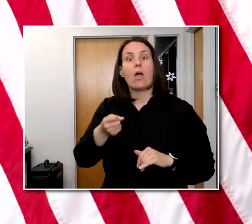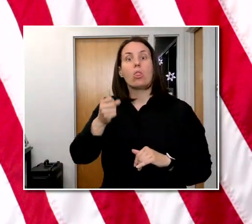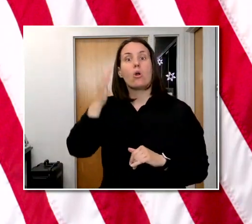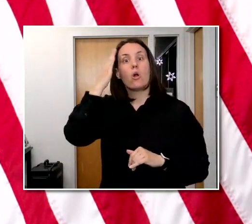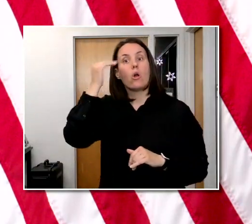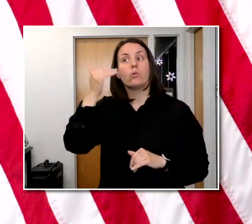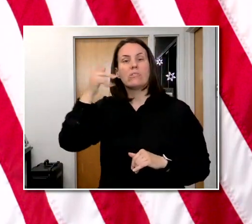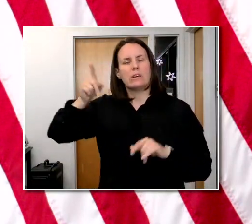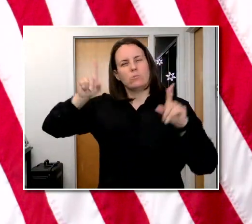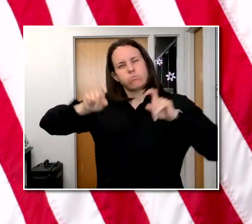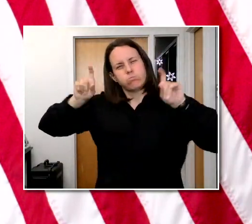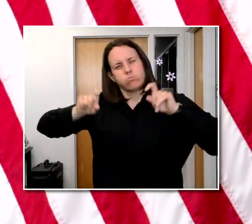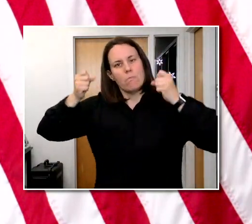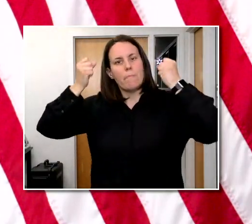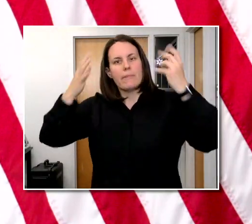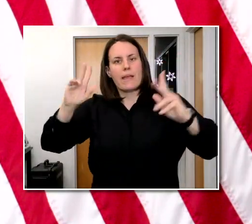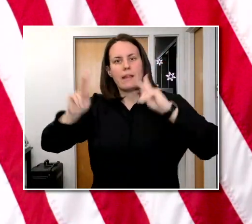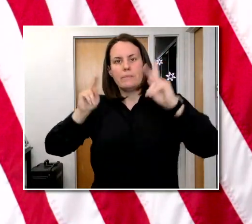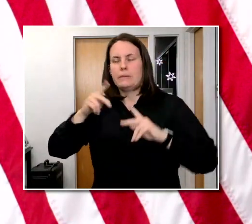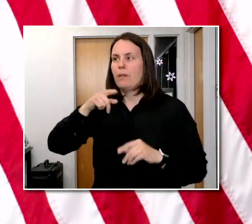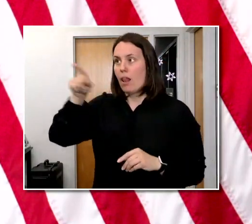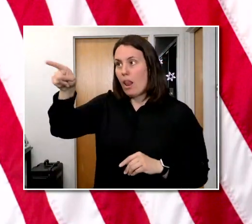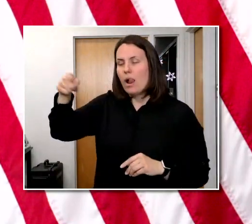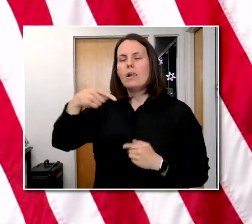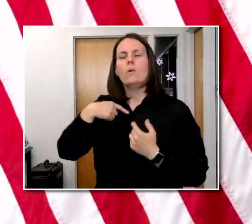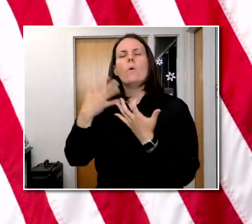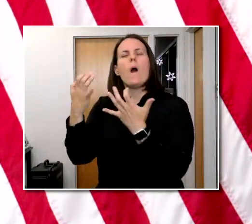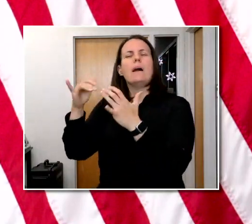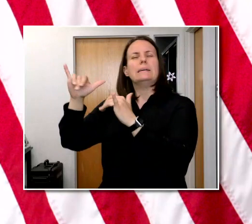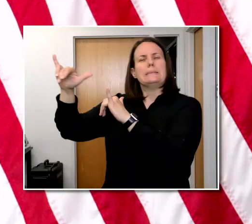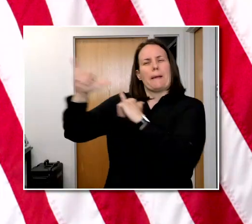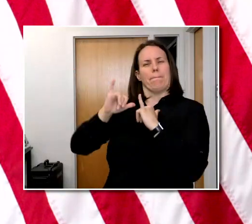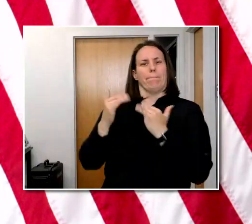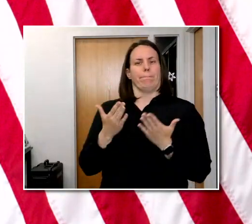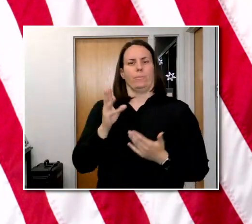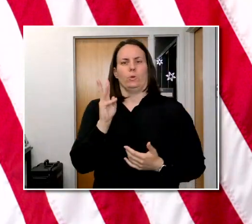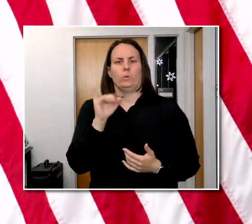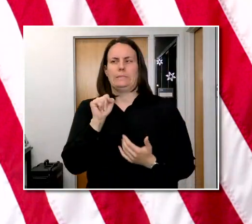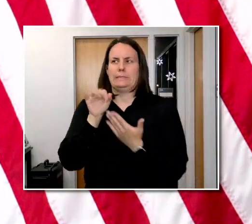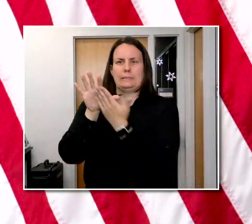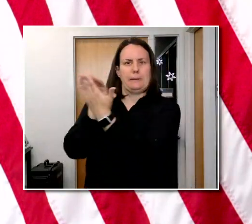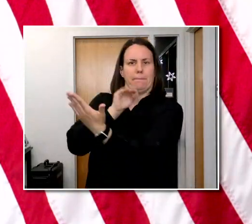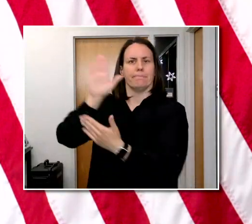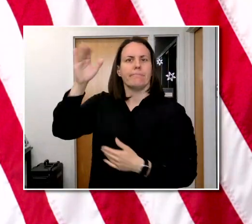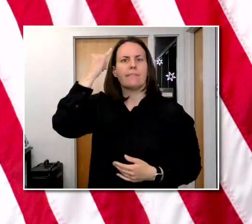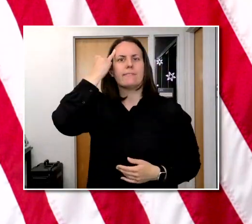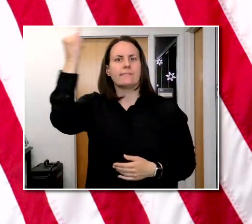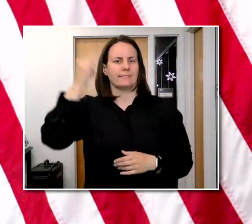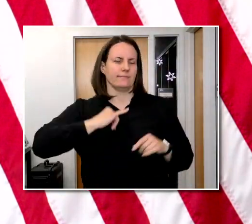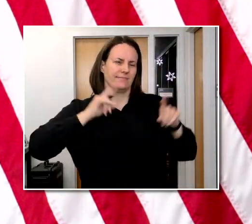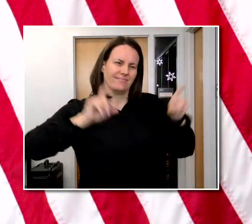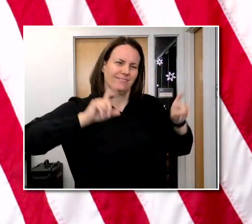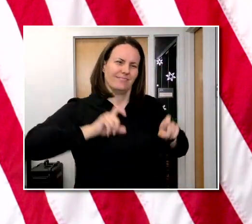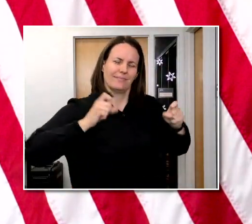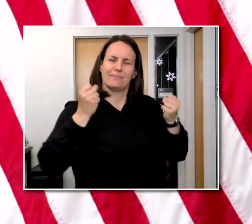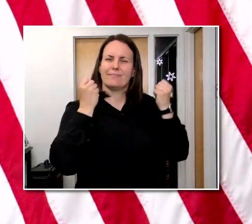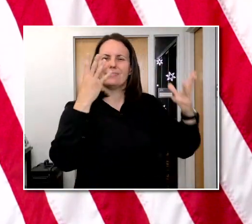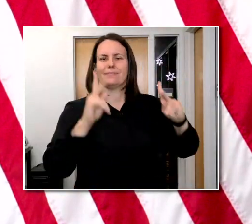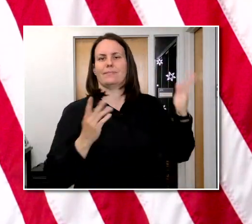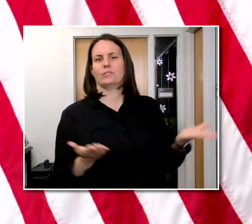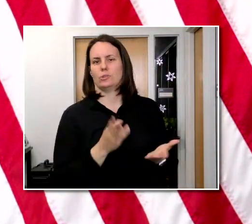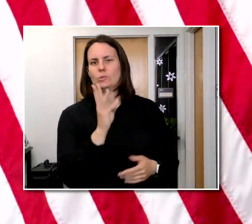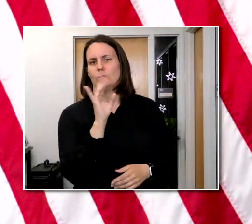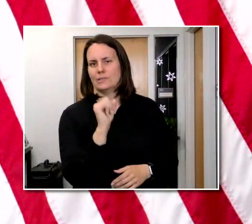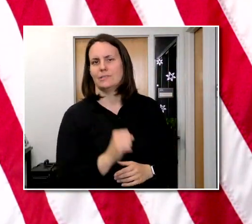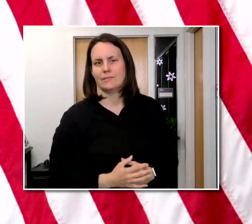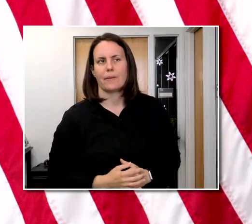that those who have it can isolate it, not transmit it to others. That's the philosophy behind this and